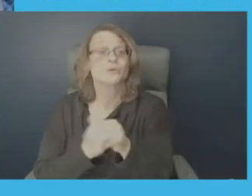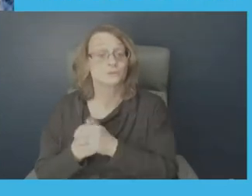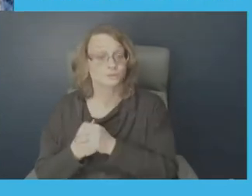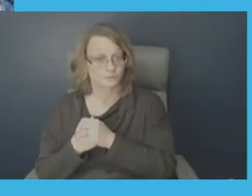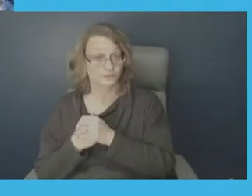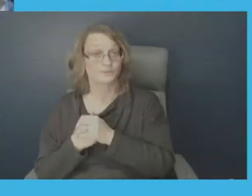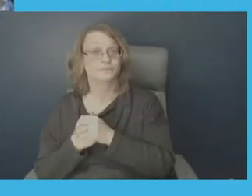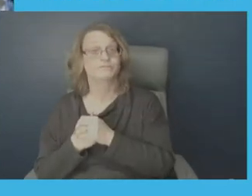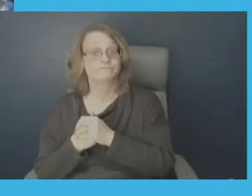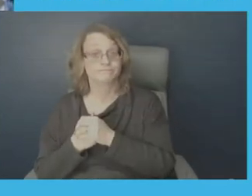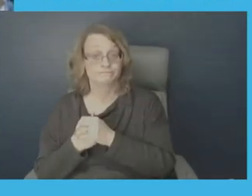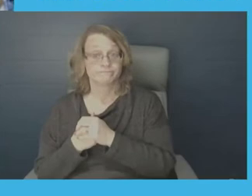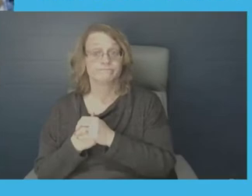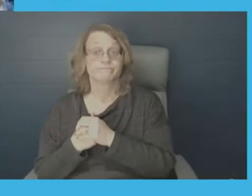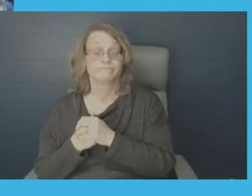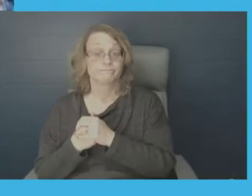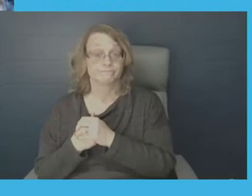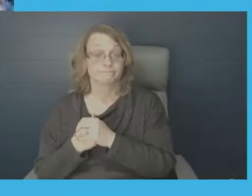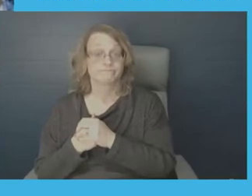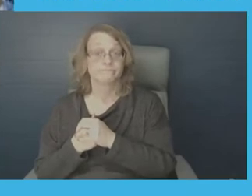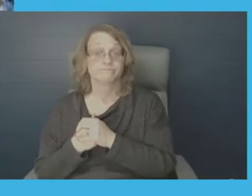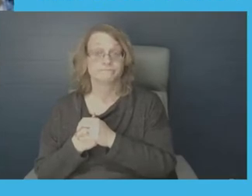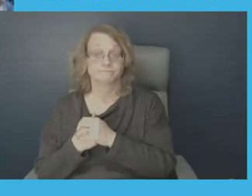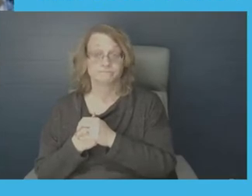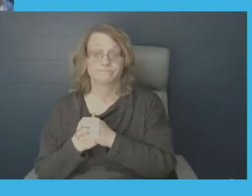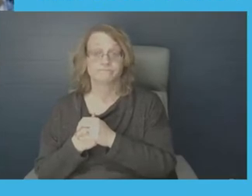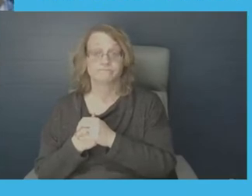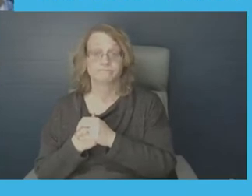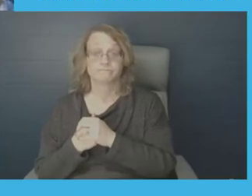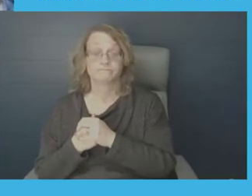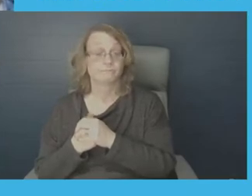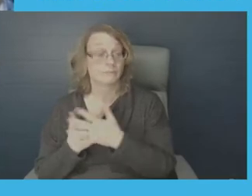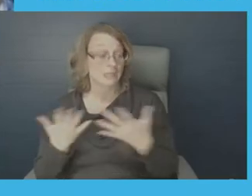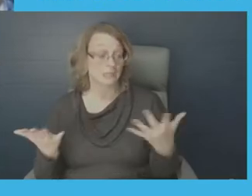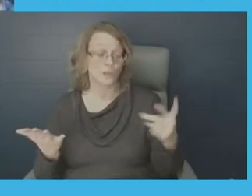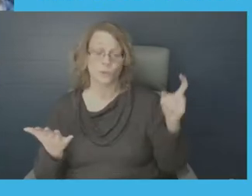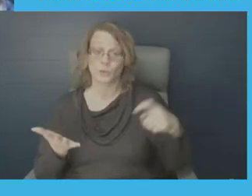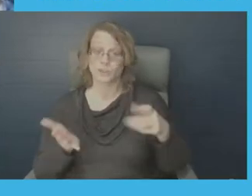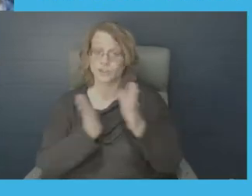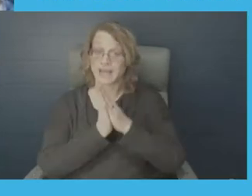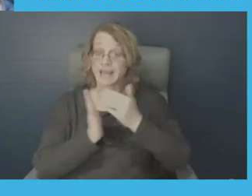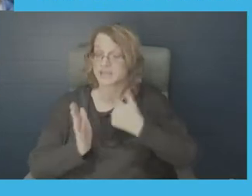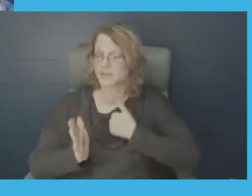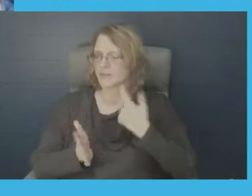children. That's what a vote is. It's a letter to our children.